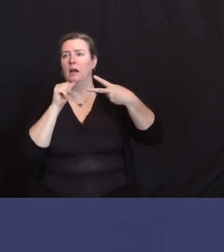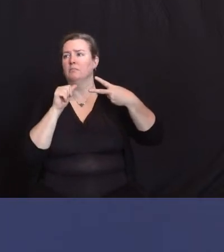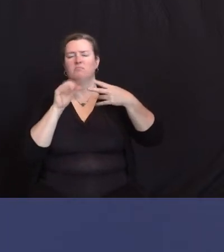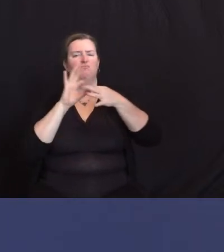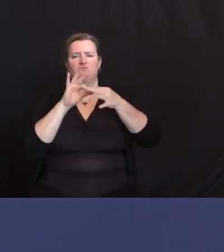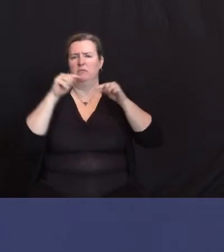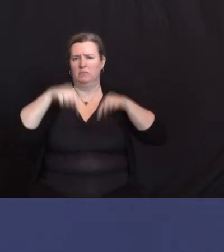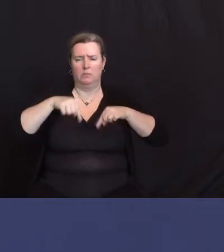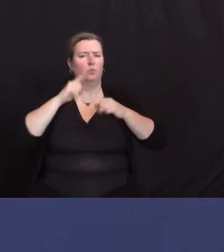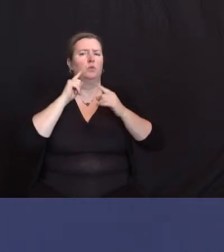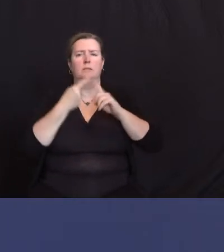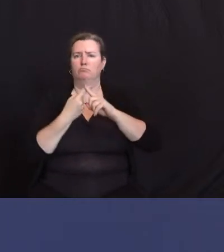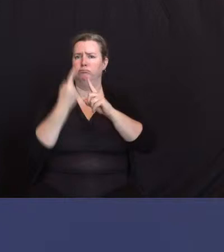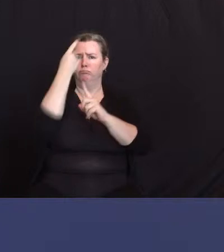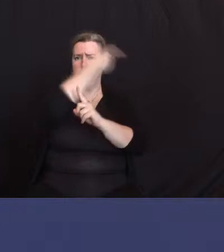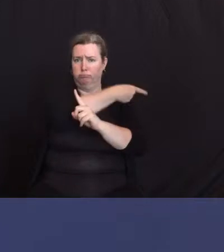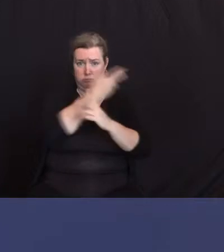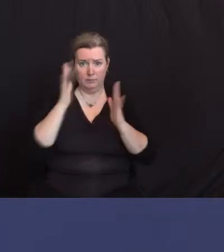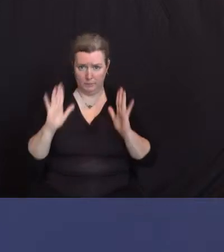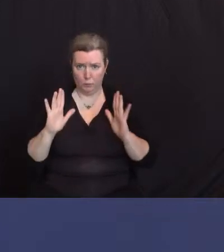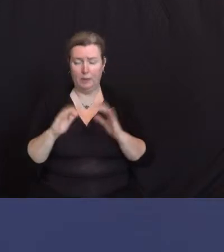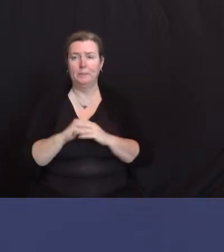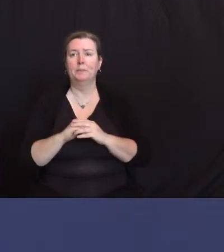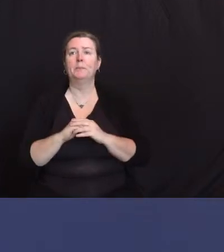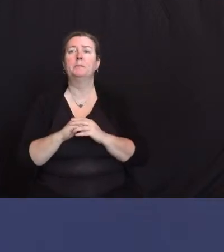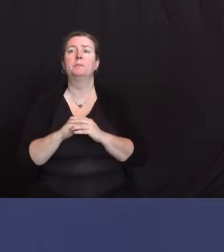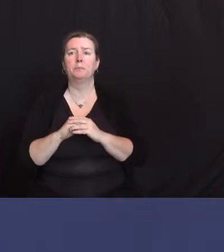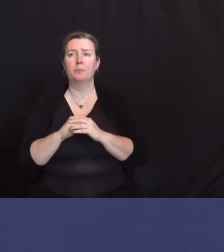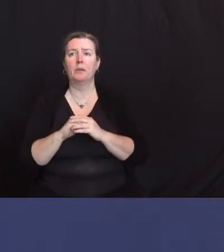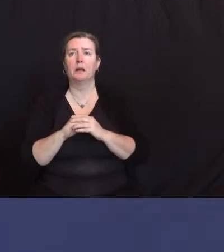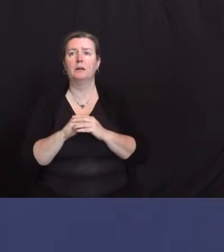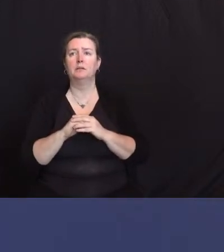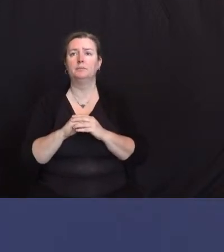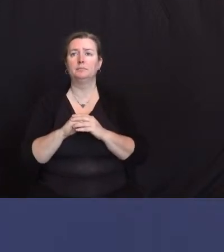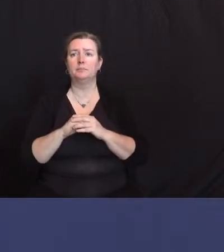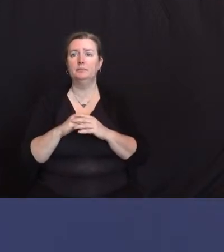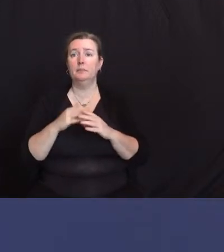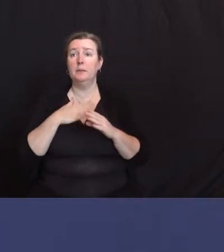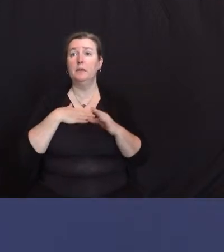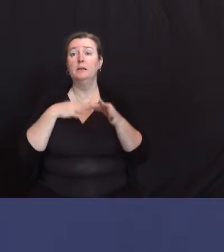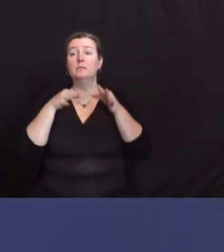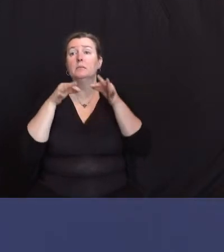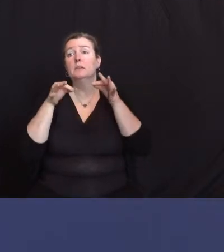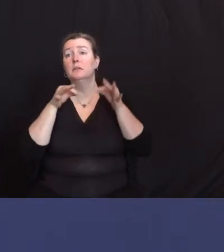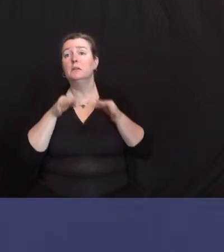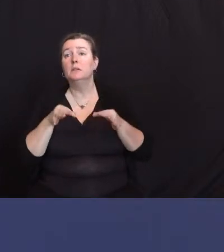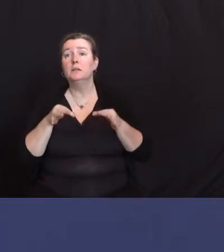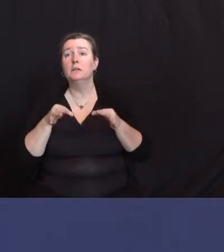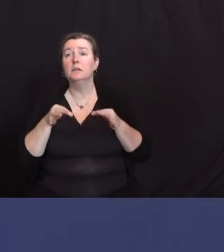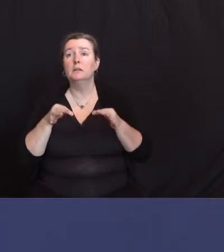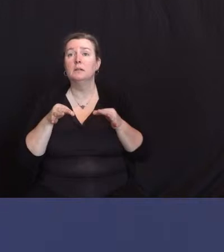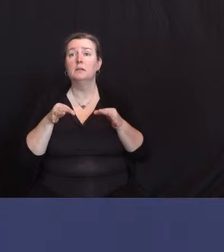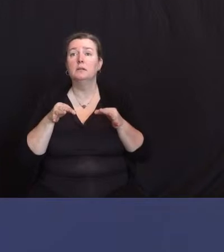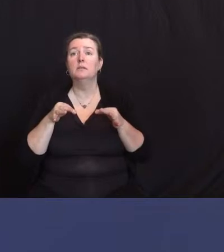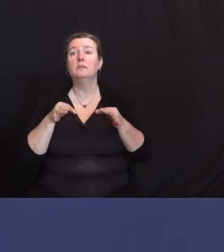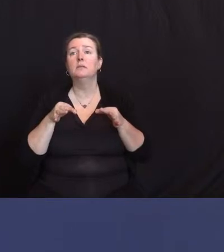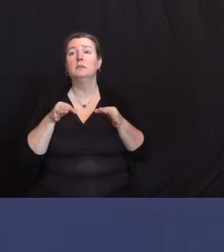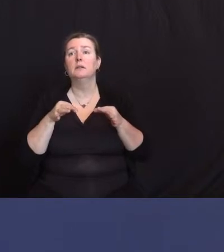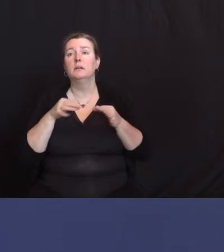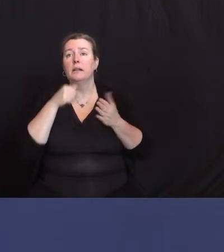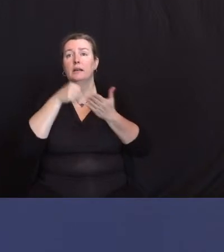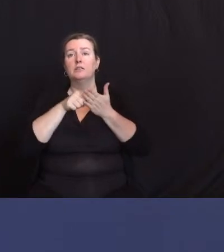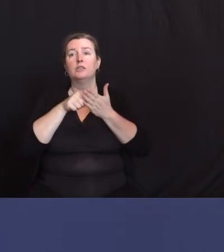fast-moving developments, and a lot of the details, so forgive me because the details are TBD here, and so bear with me on that front.